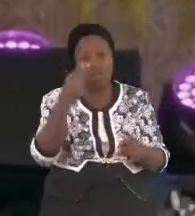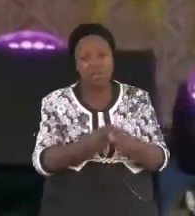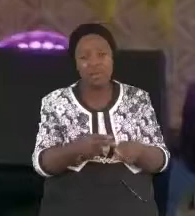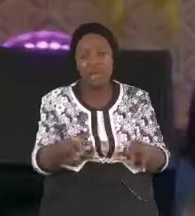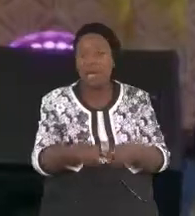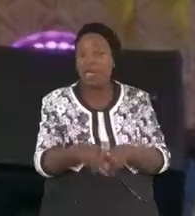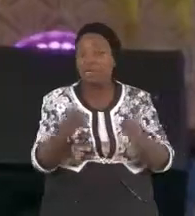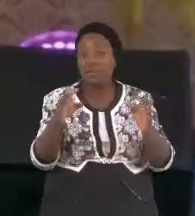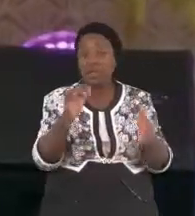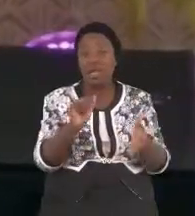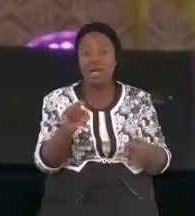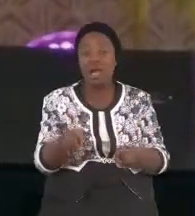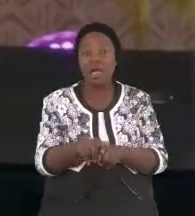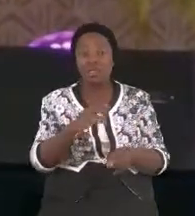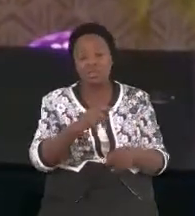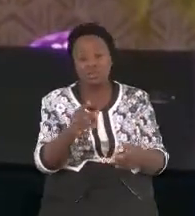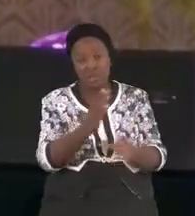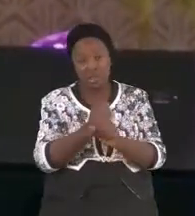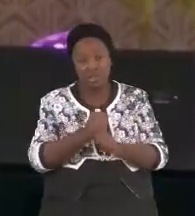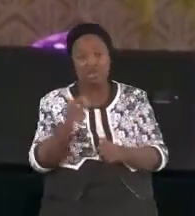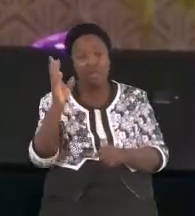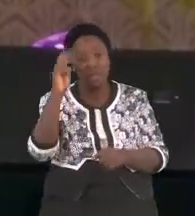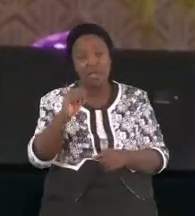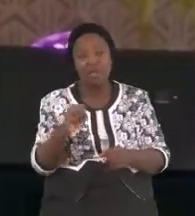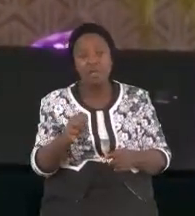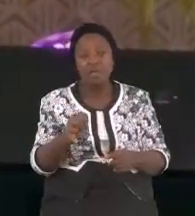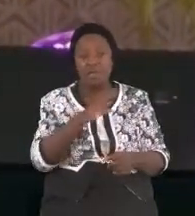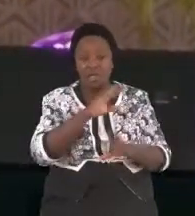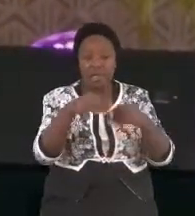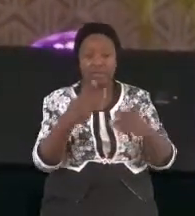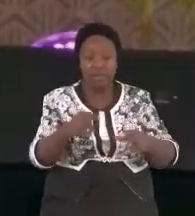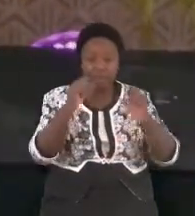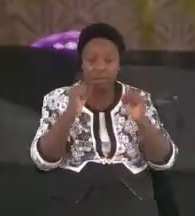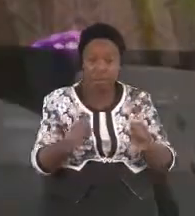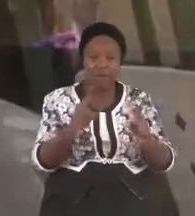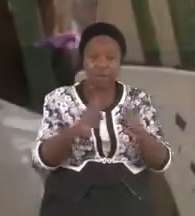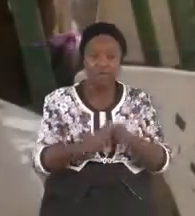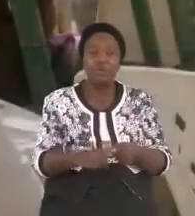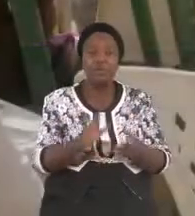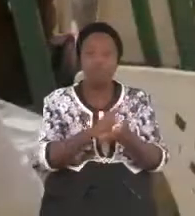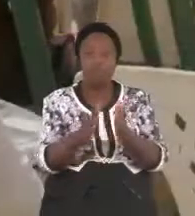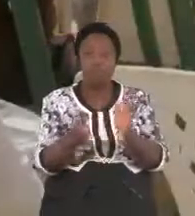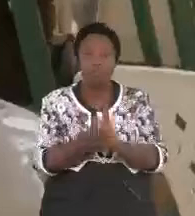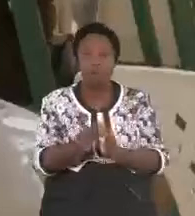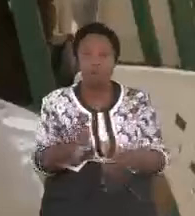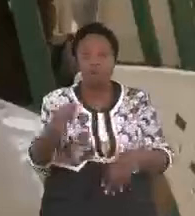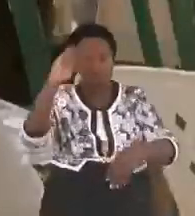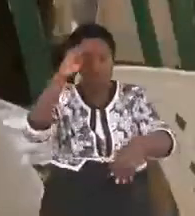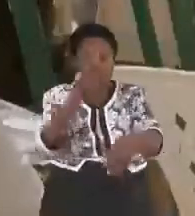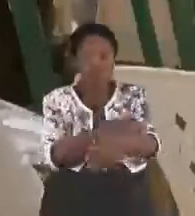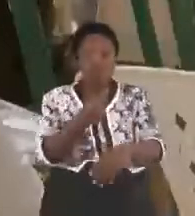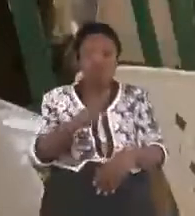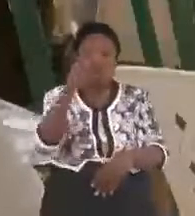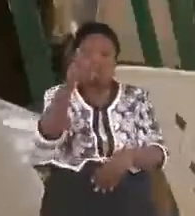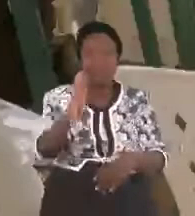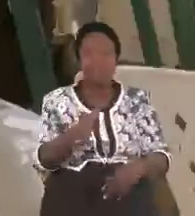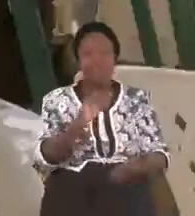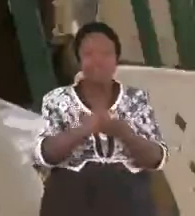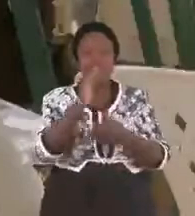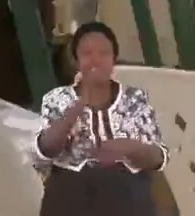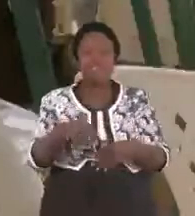he gave the power to become the sons of God. That's the miracle of